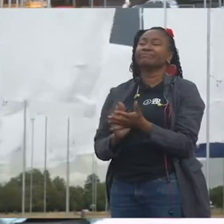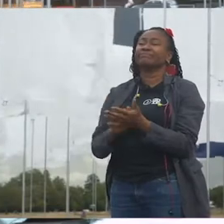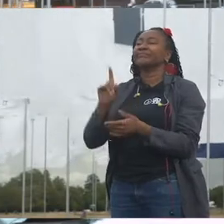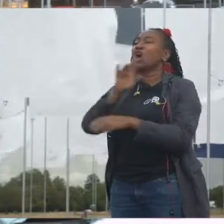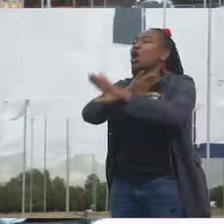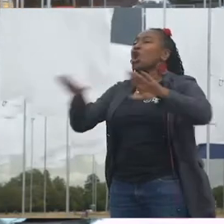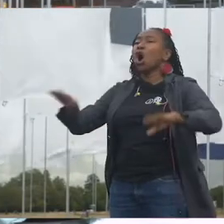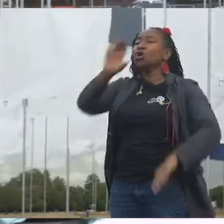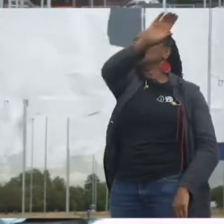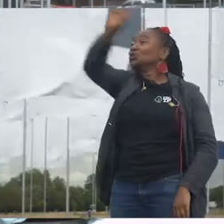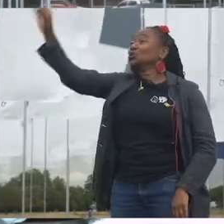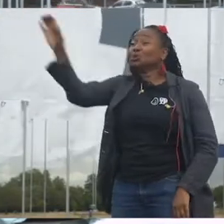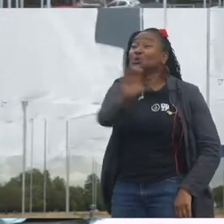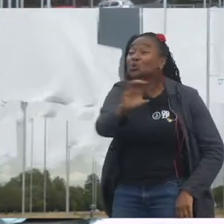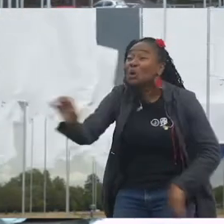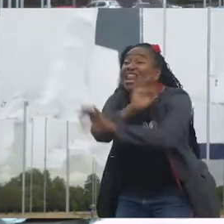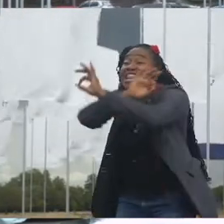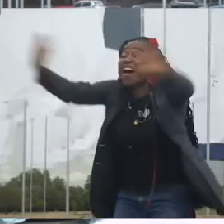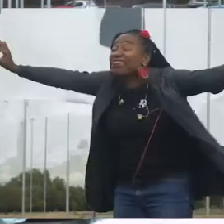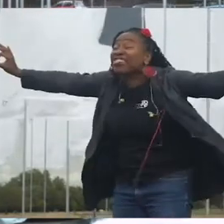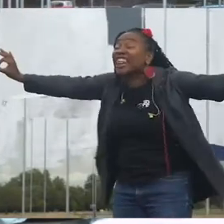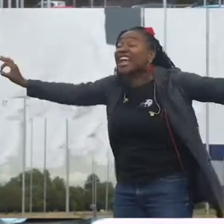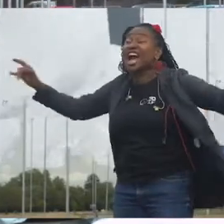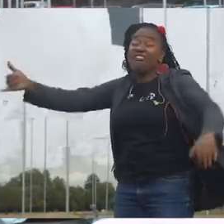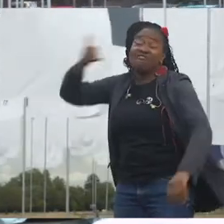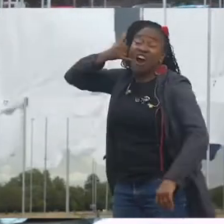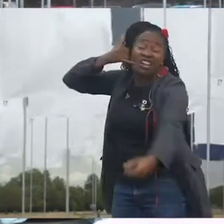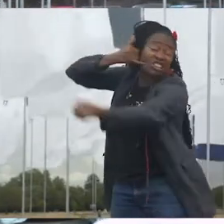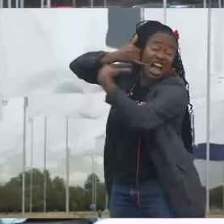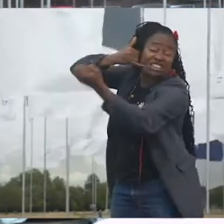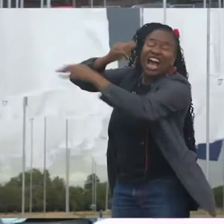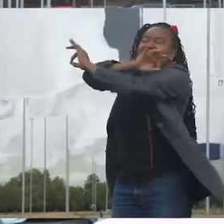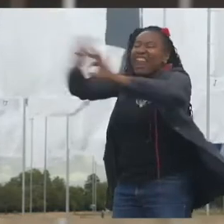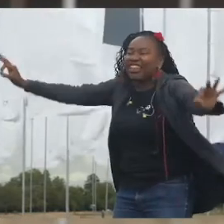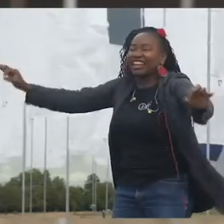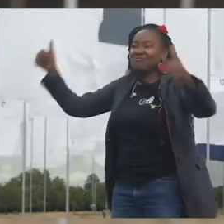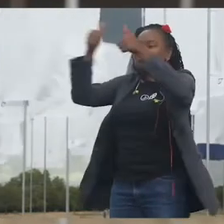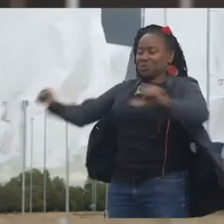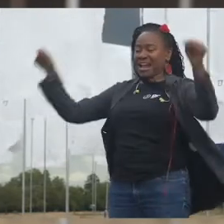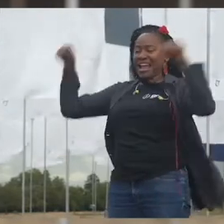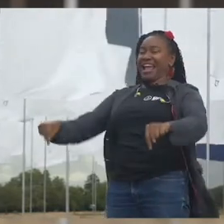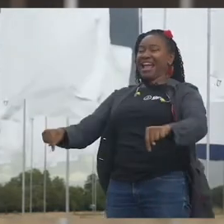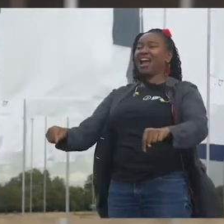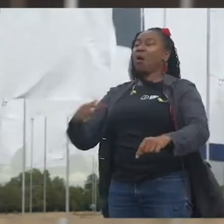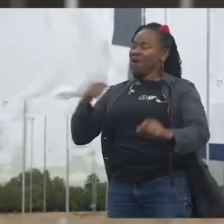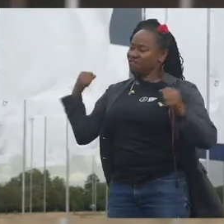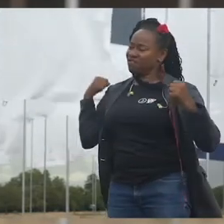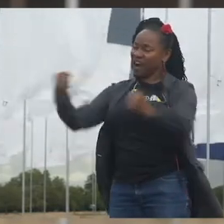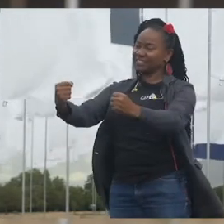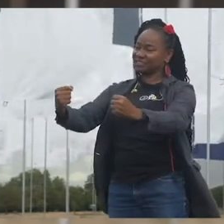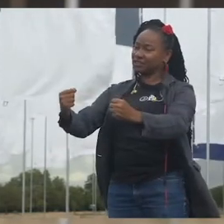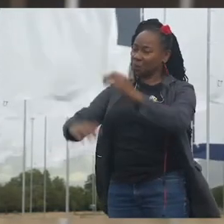Not a Zoom event in sight or anyone shouting down the phone that you're on mute. The fight is on to rebuild and